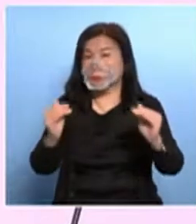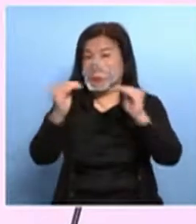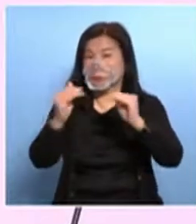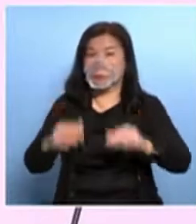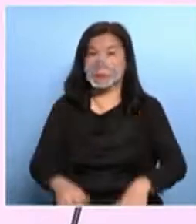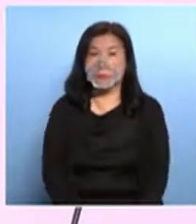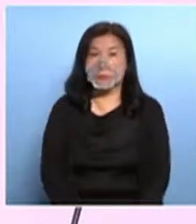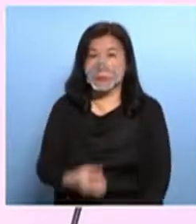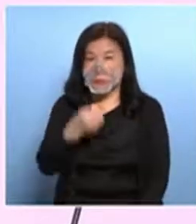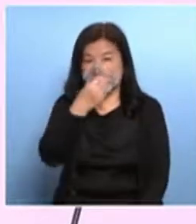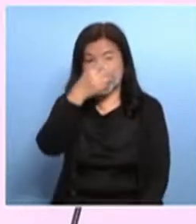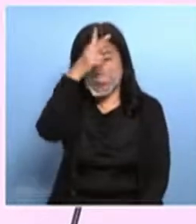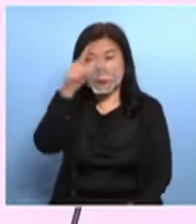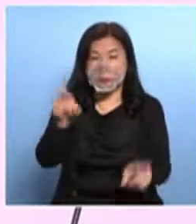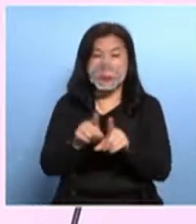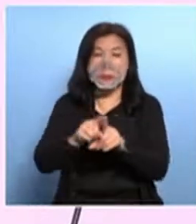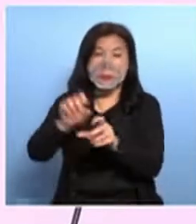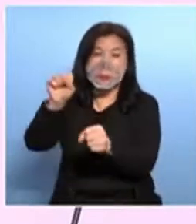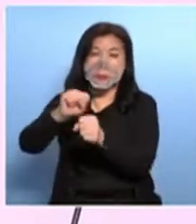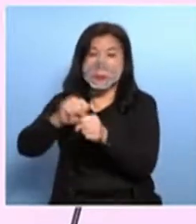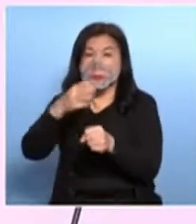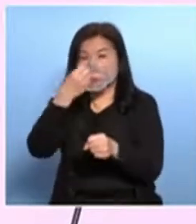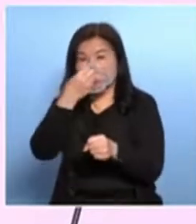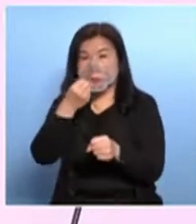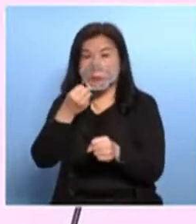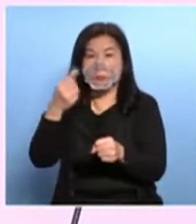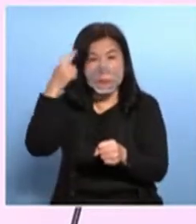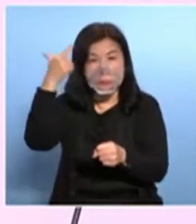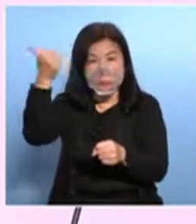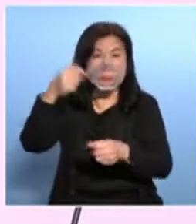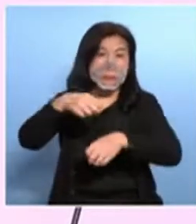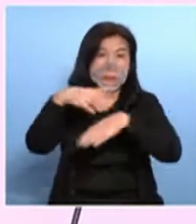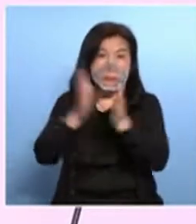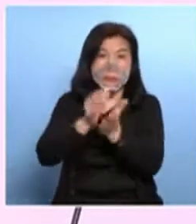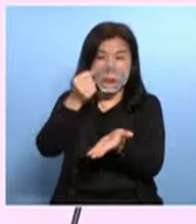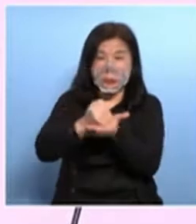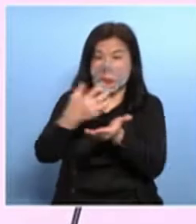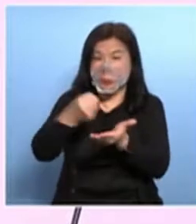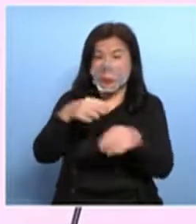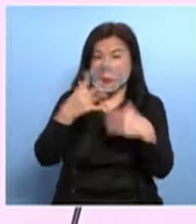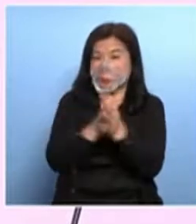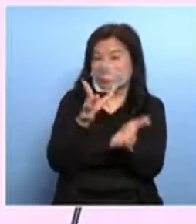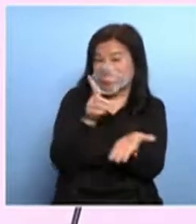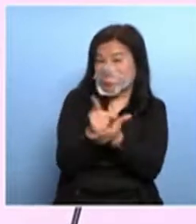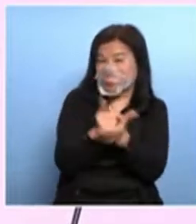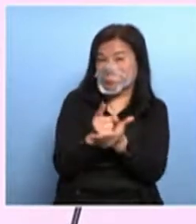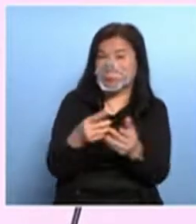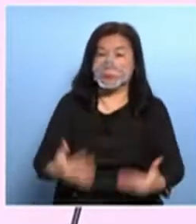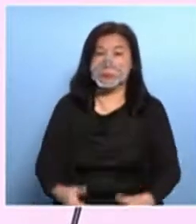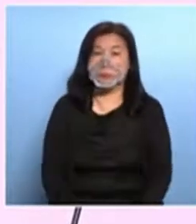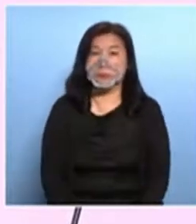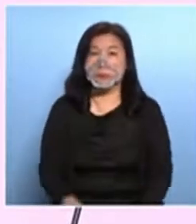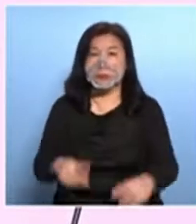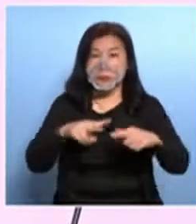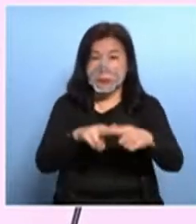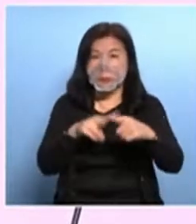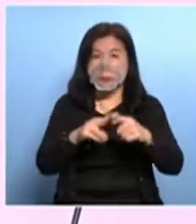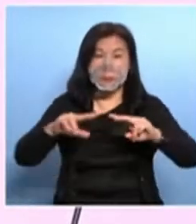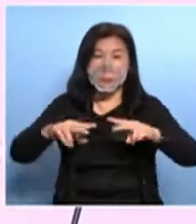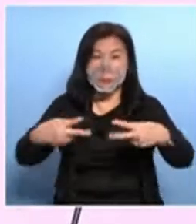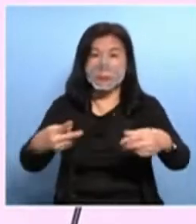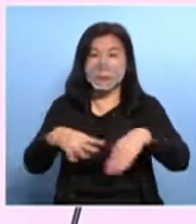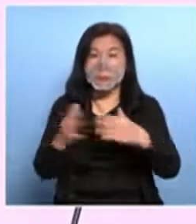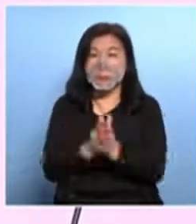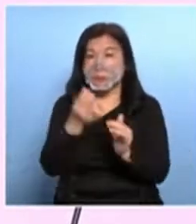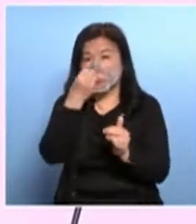knowledge-based economy and an international INT hub. The government will strengthen the IP regime in Hong Kong. With regard to patents,